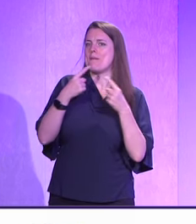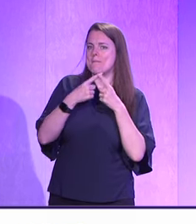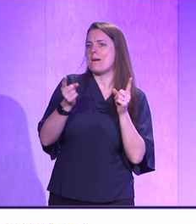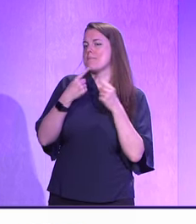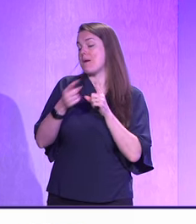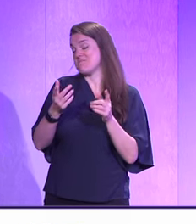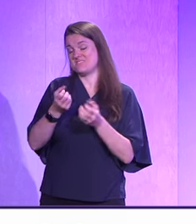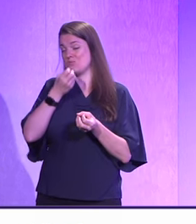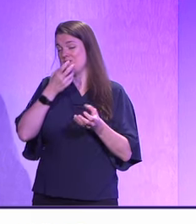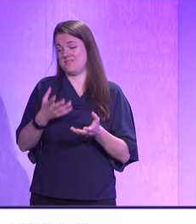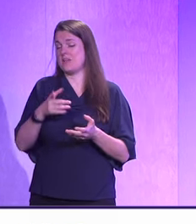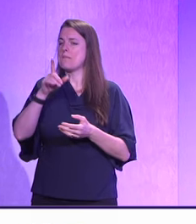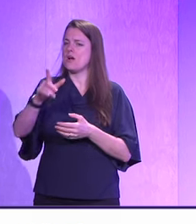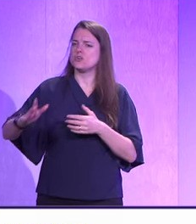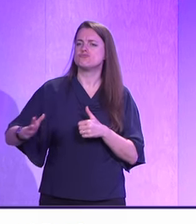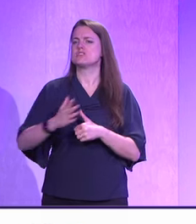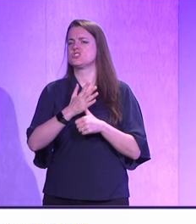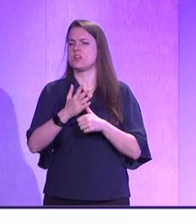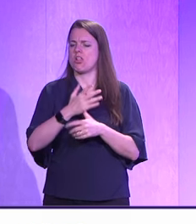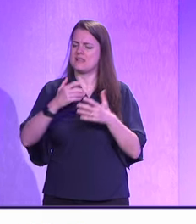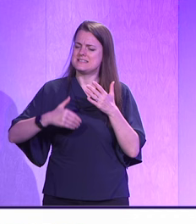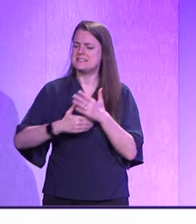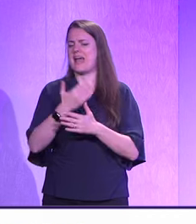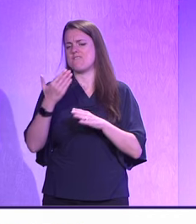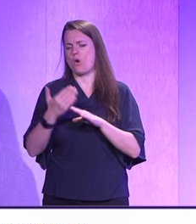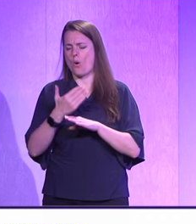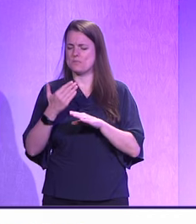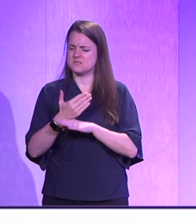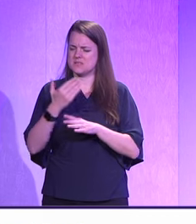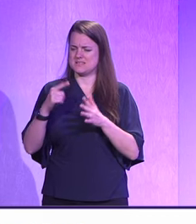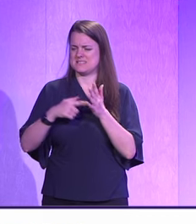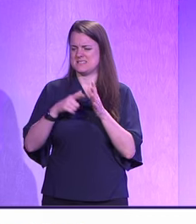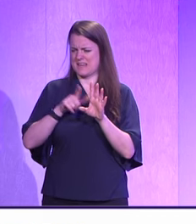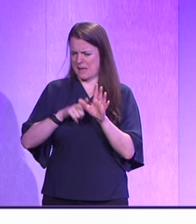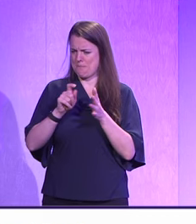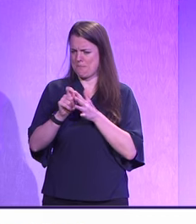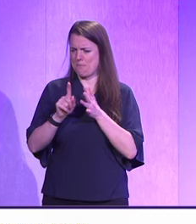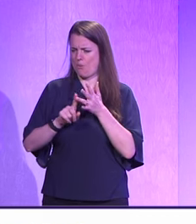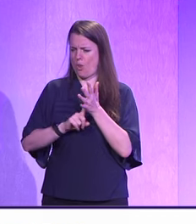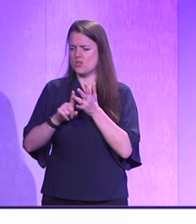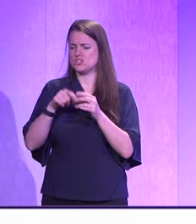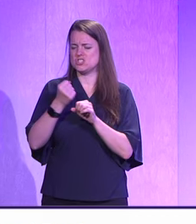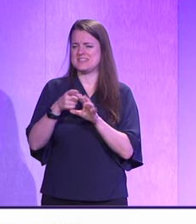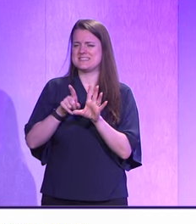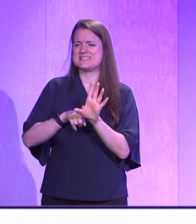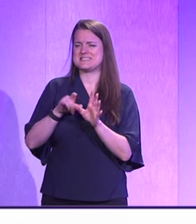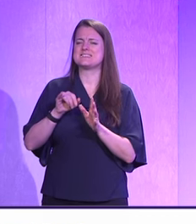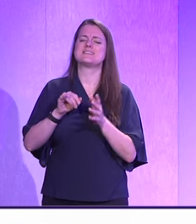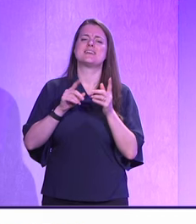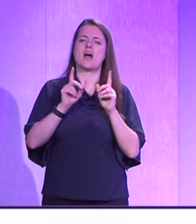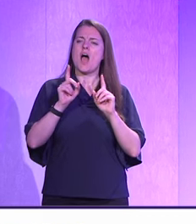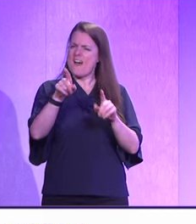This is what the original DevOps topologies patterns look like. Who's seen these? Just raise your hand if you've seen these